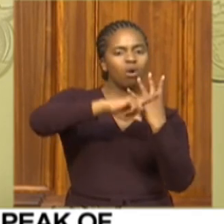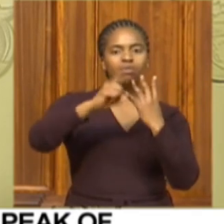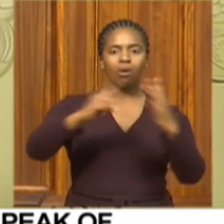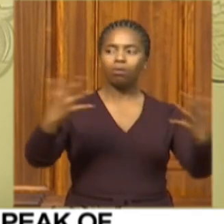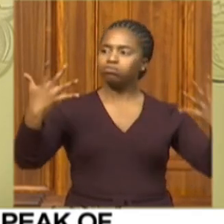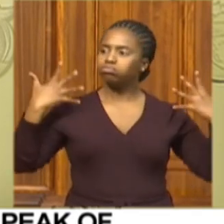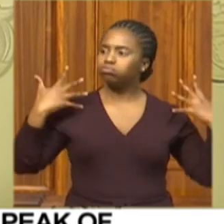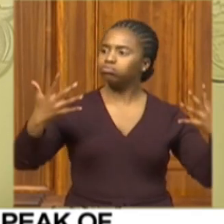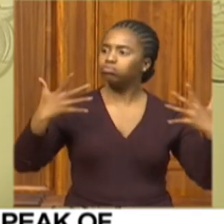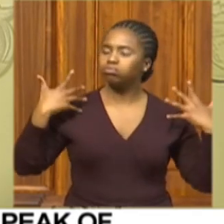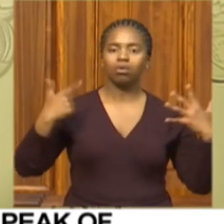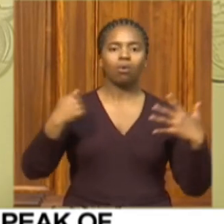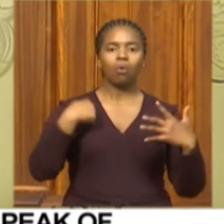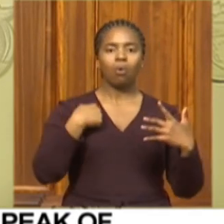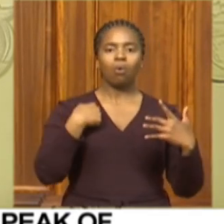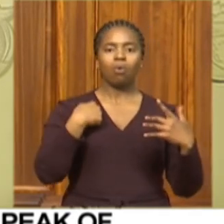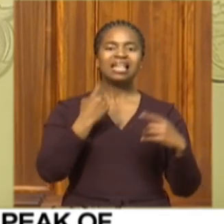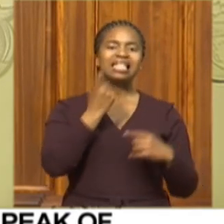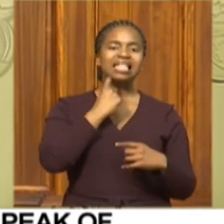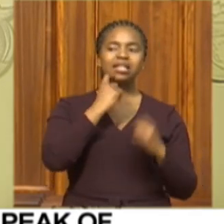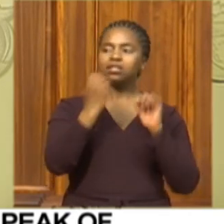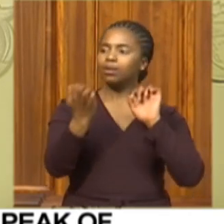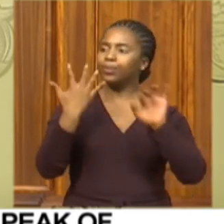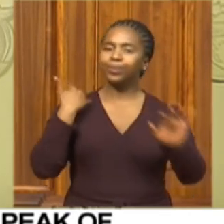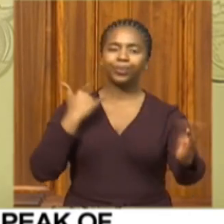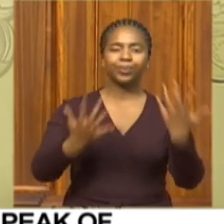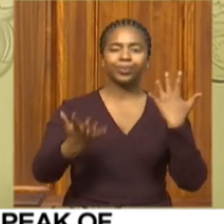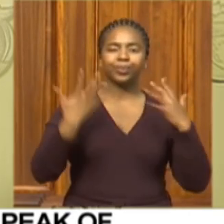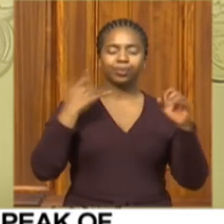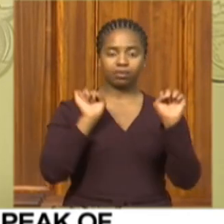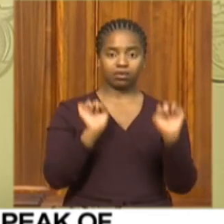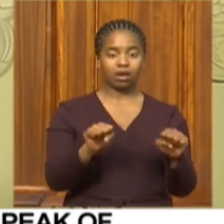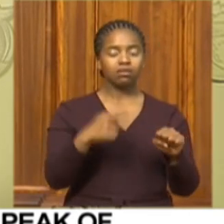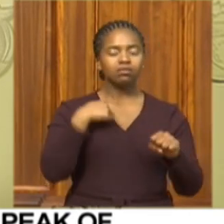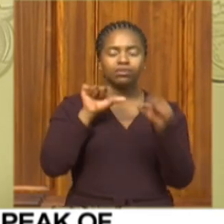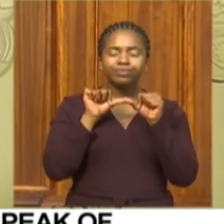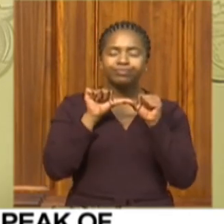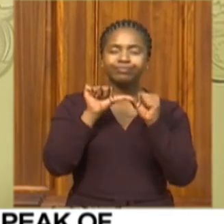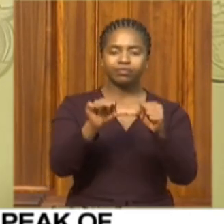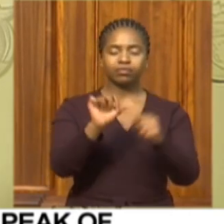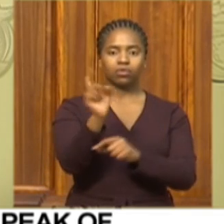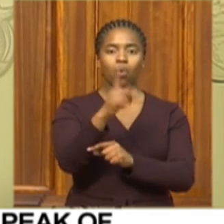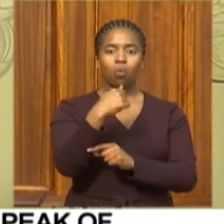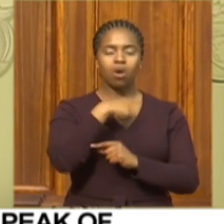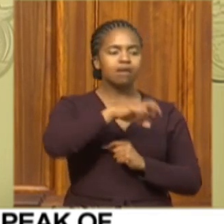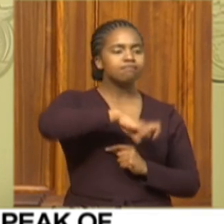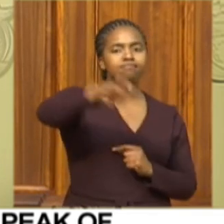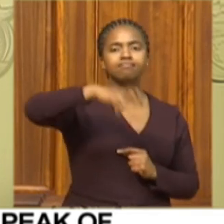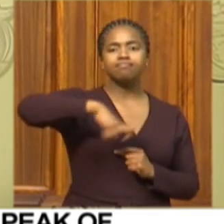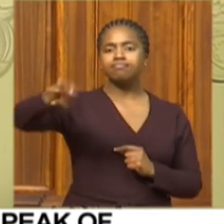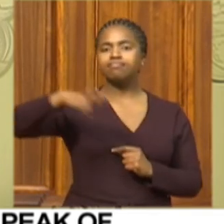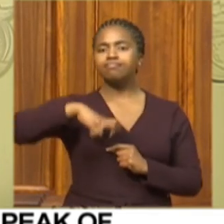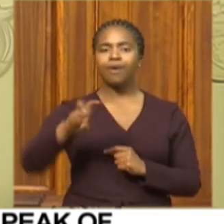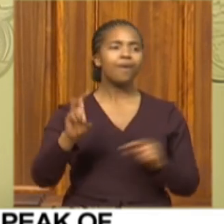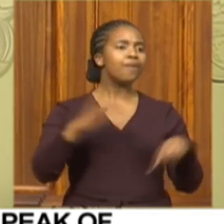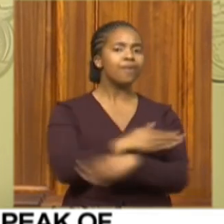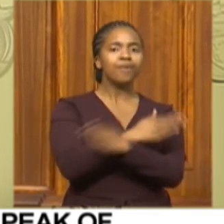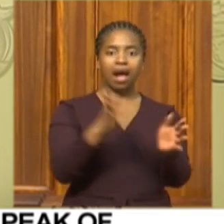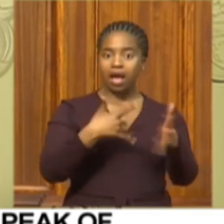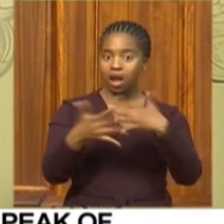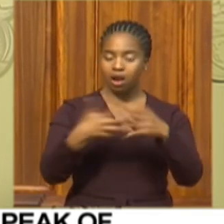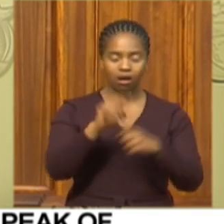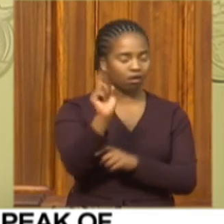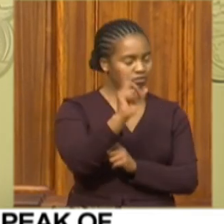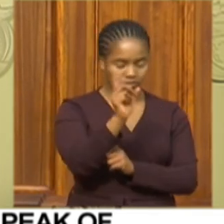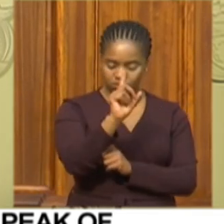environments. We must continue to limit our travel only that which